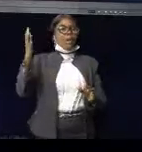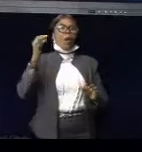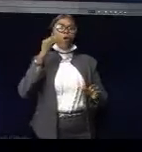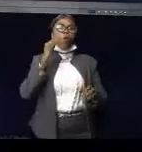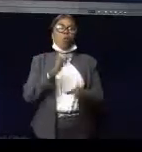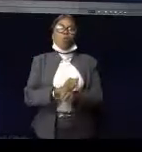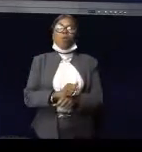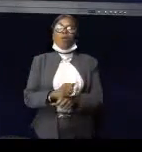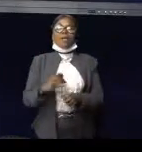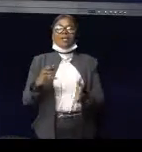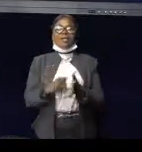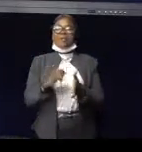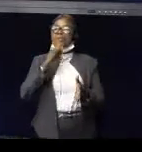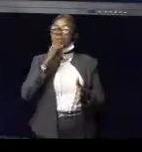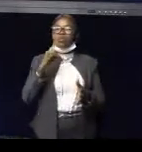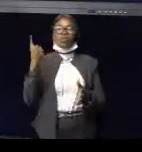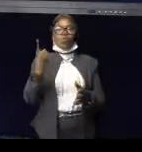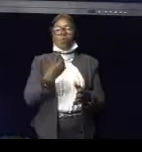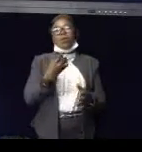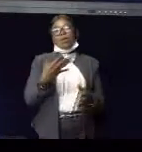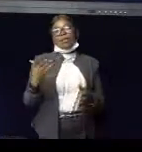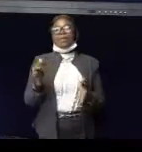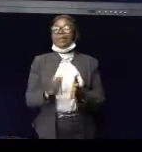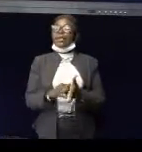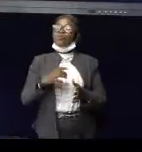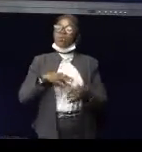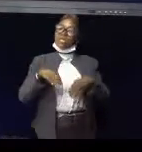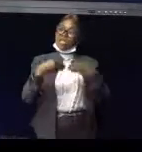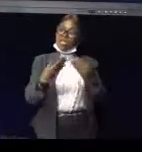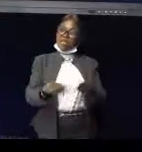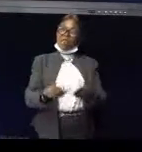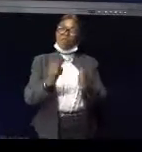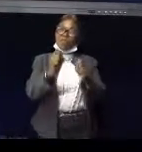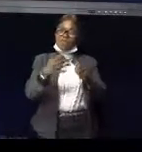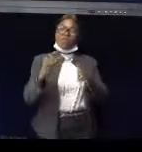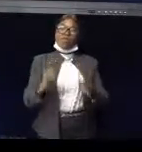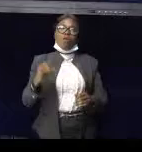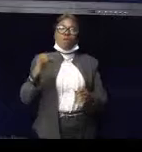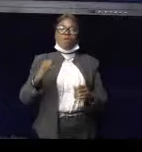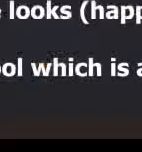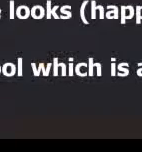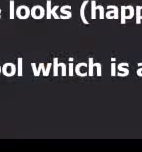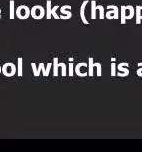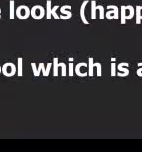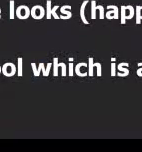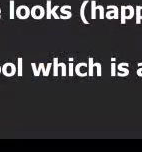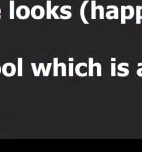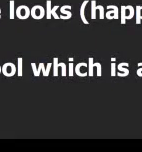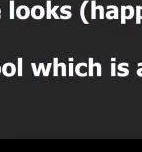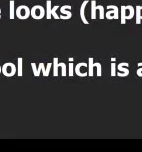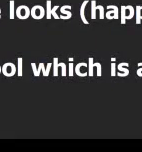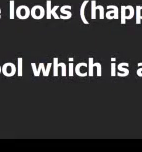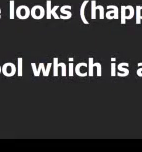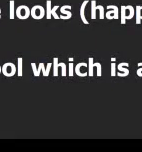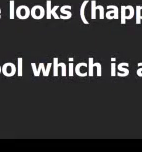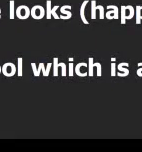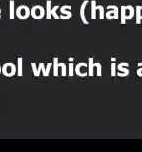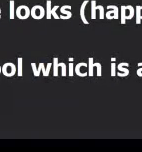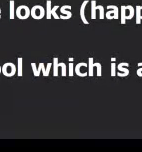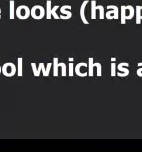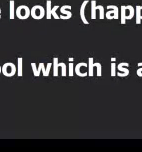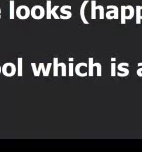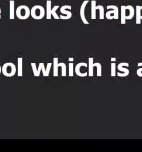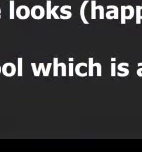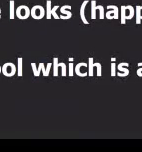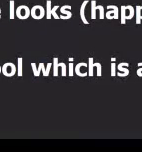their homework. And it is the only thing that will guarantee you packs of Good Life Magic Juice. I know you